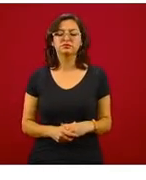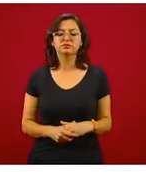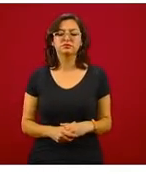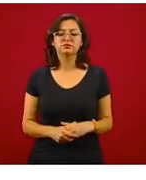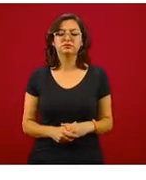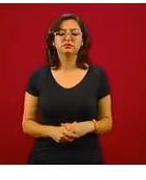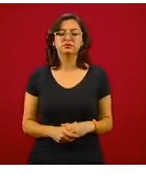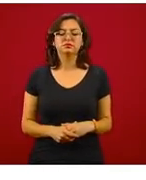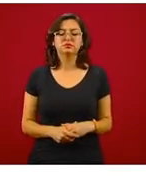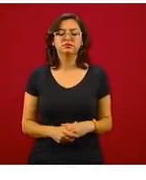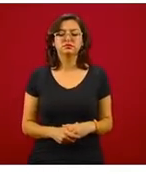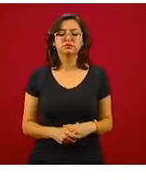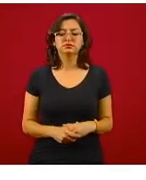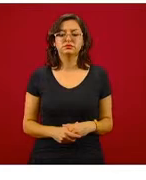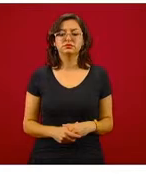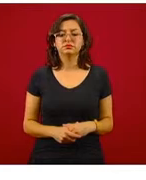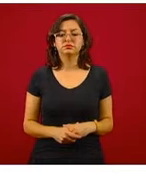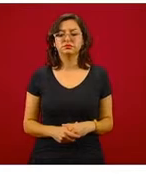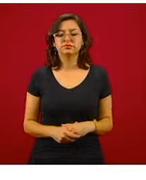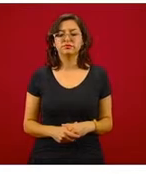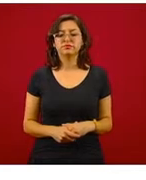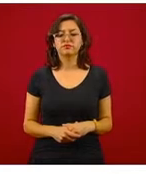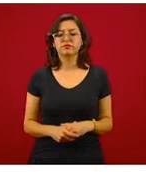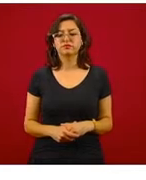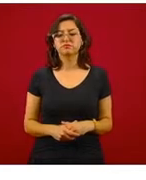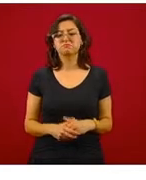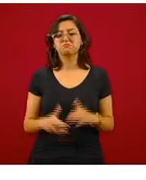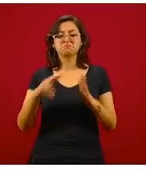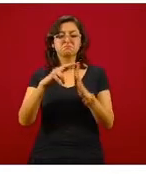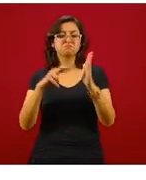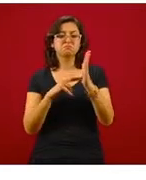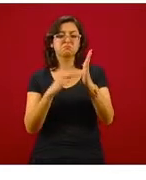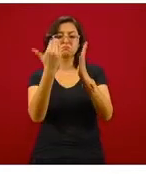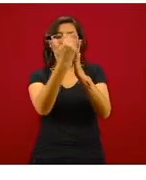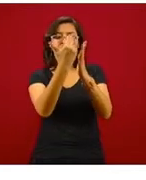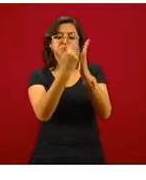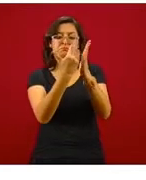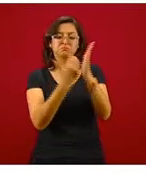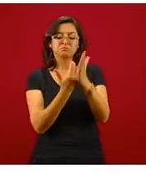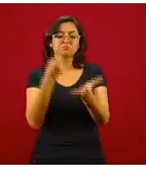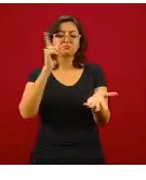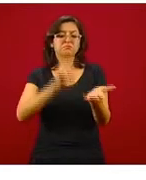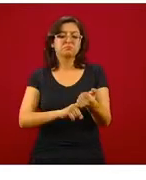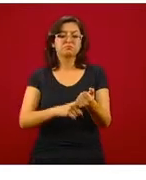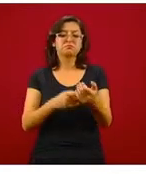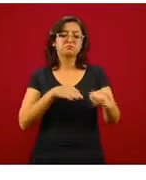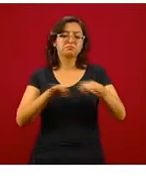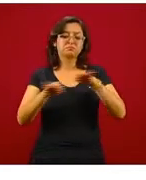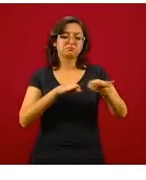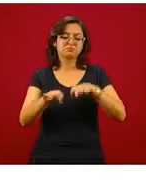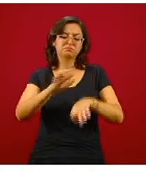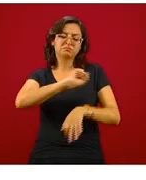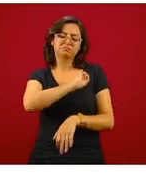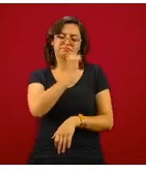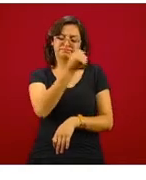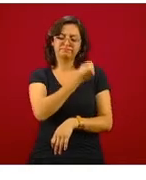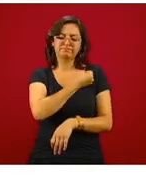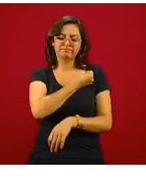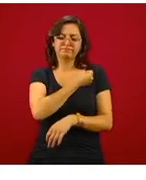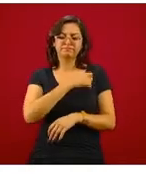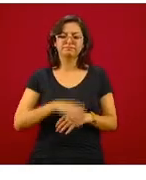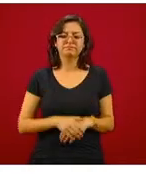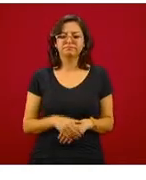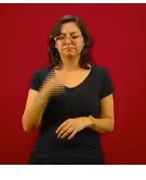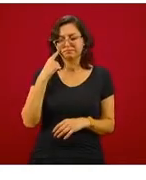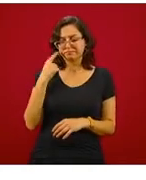environment. What we are suggesting here is some measures, which is like the